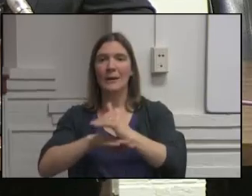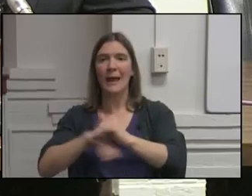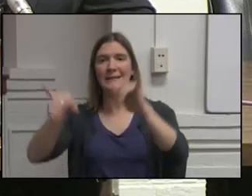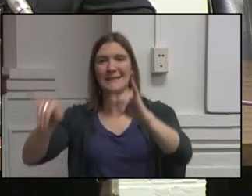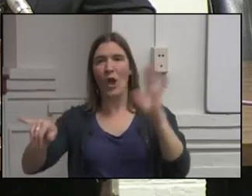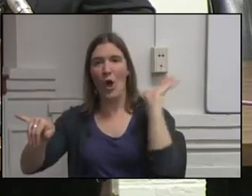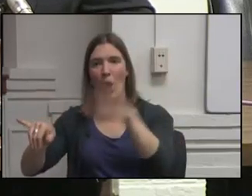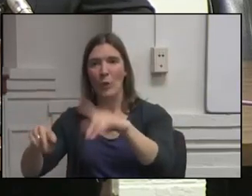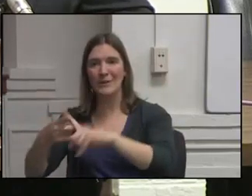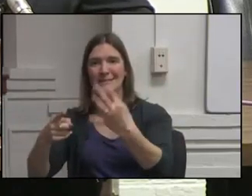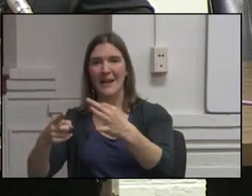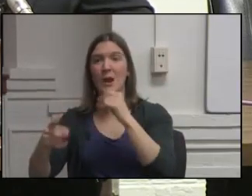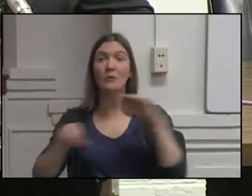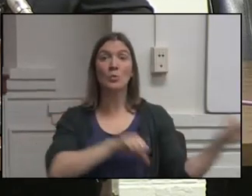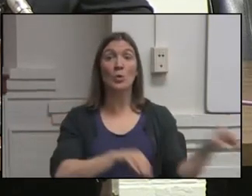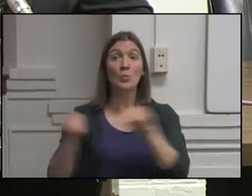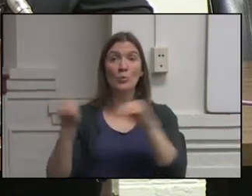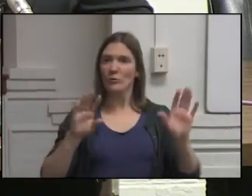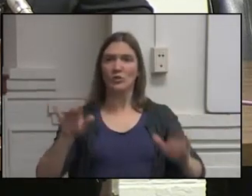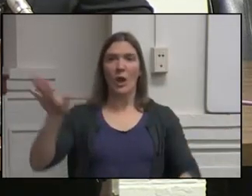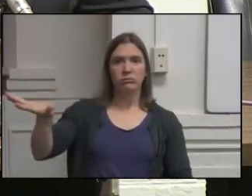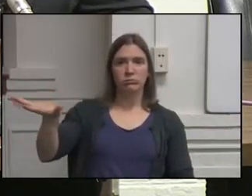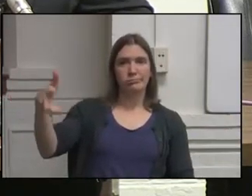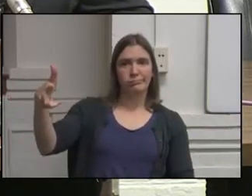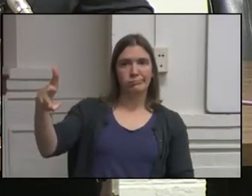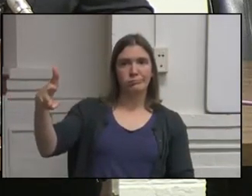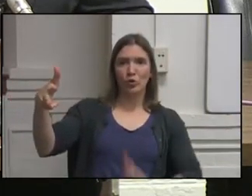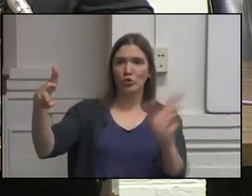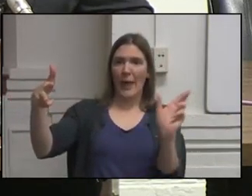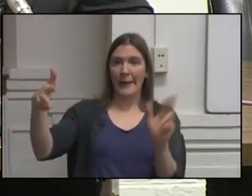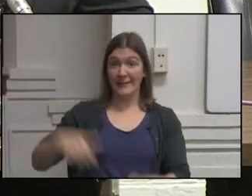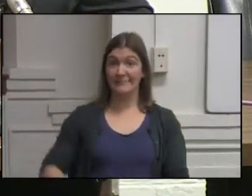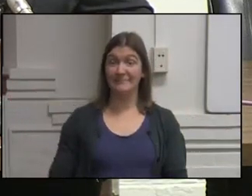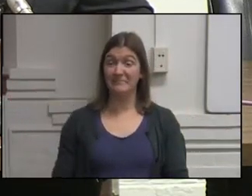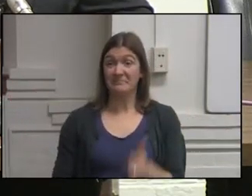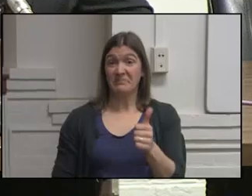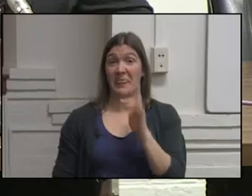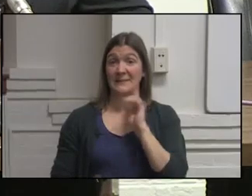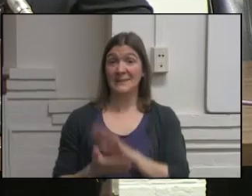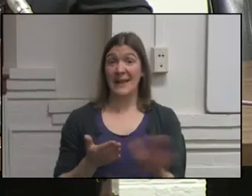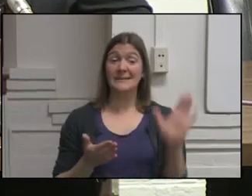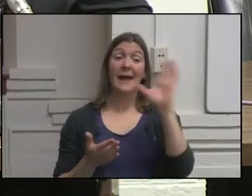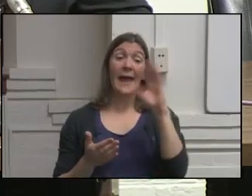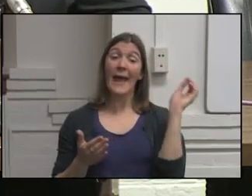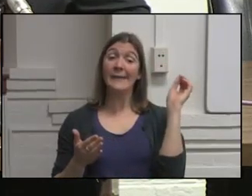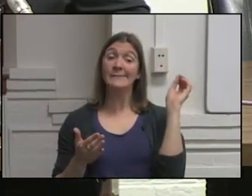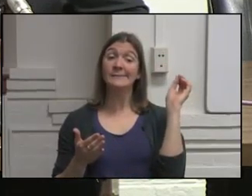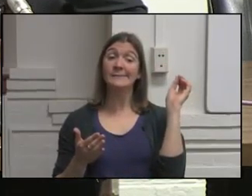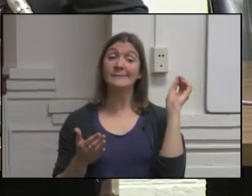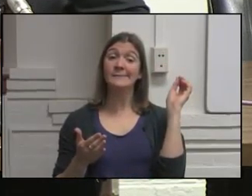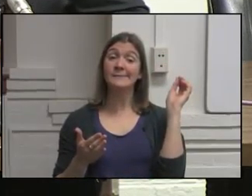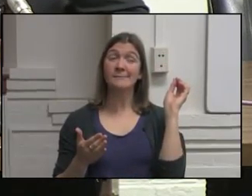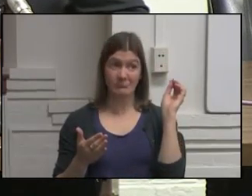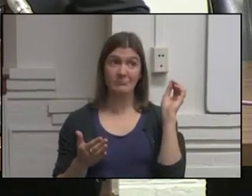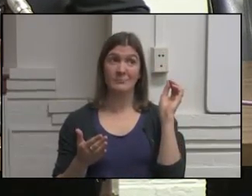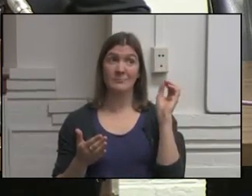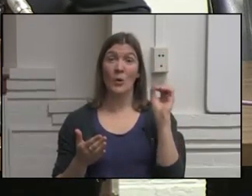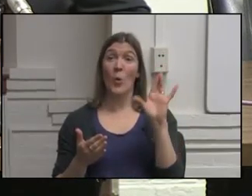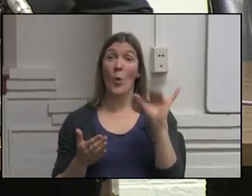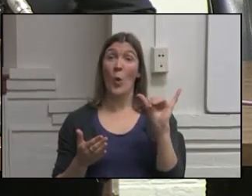till Saturday. It's a little more meaningful. We can attract a certain type of vendor for that. But with that said,